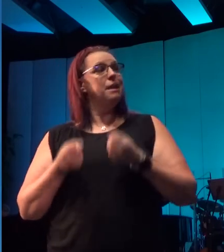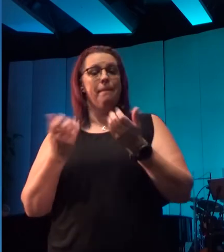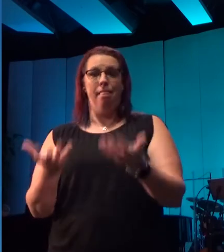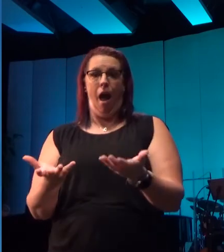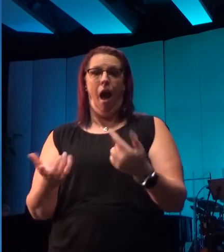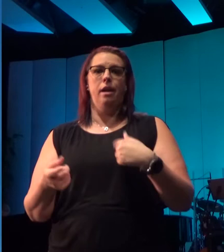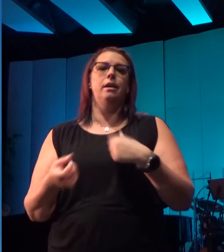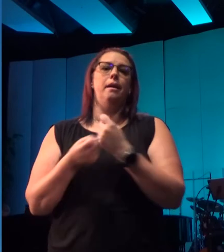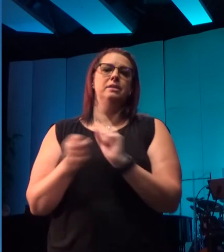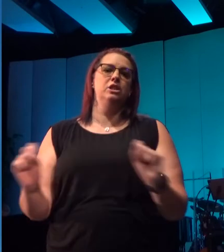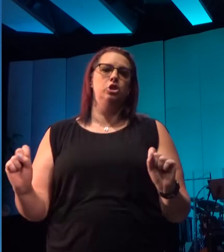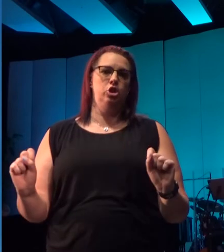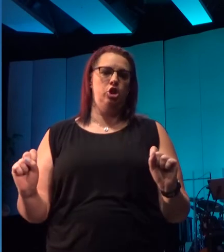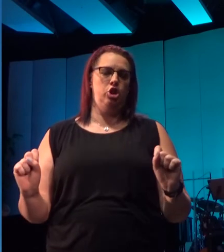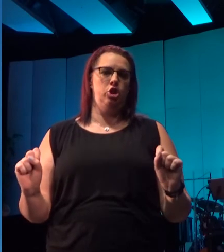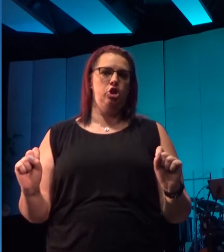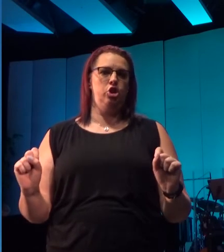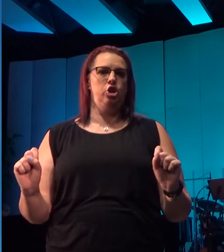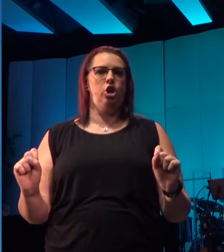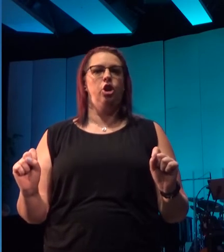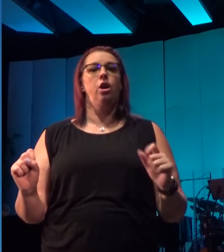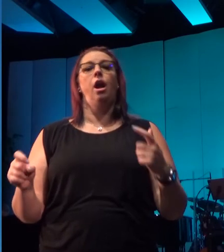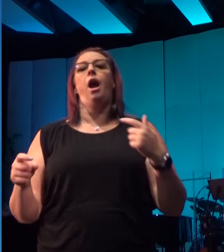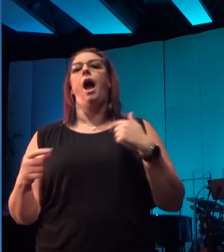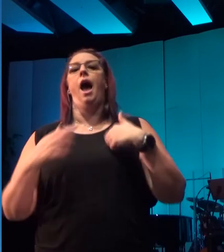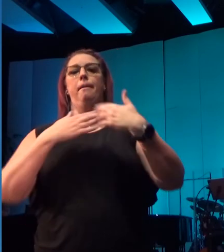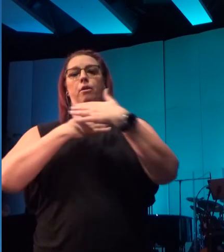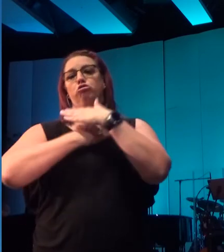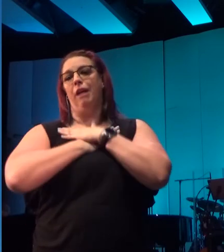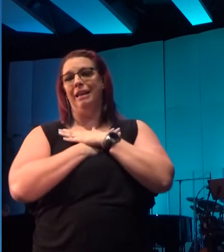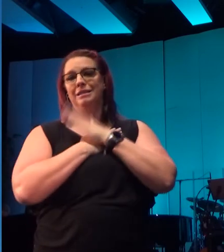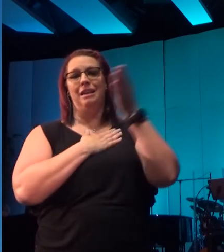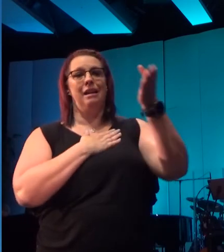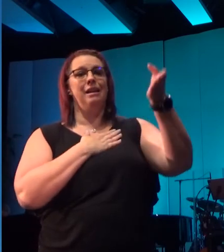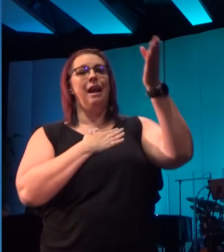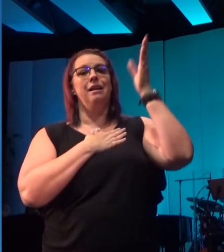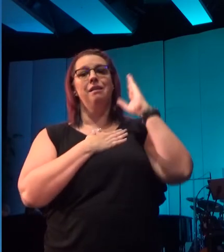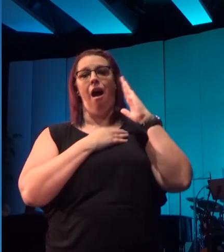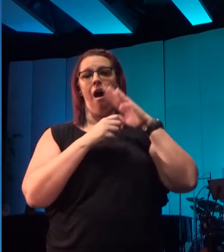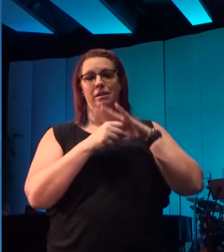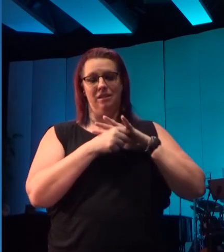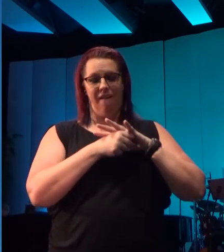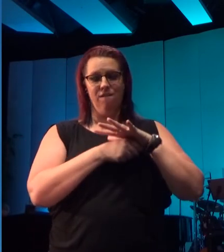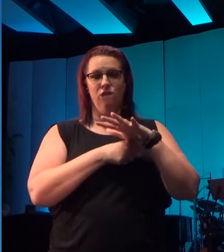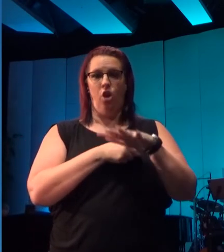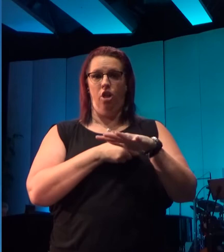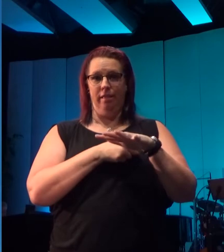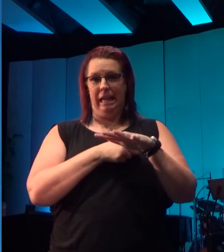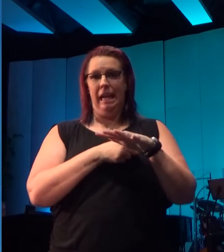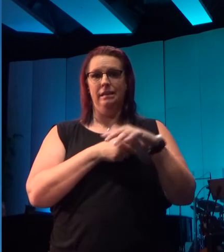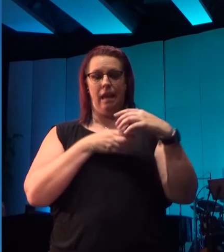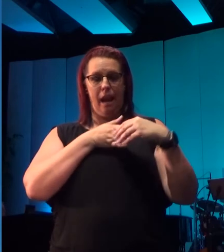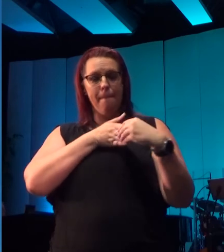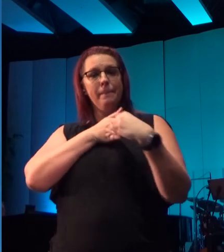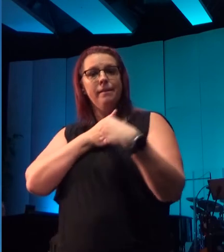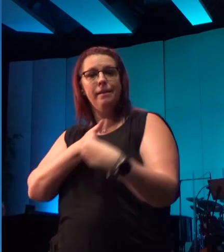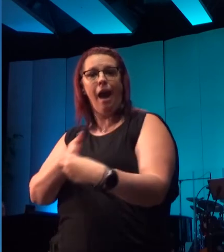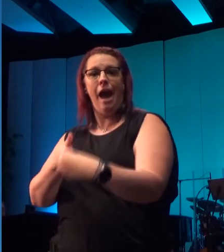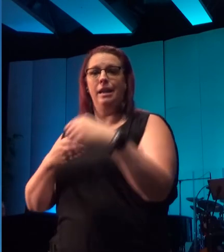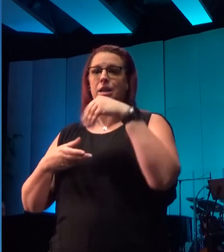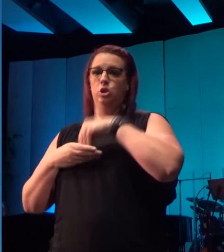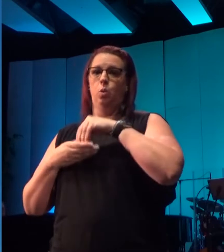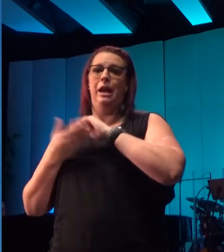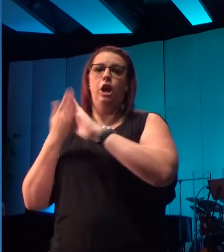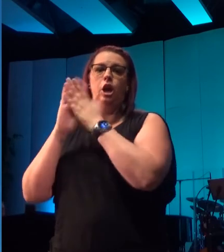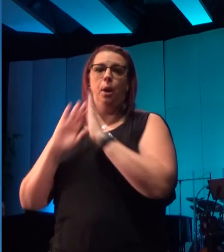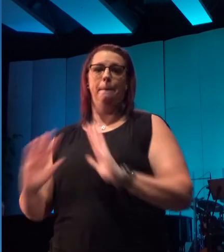I am secure. I rest in God's fullness. I am guided into inner